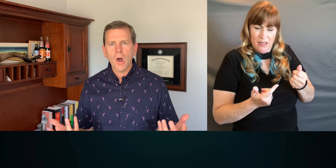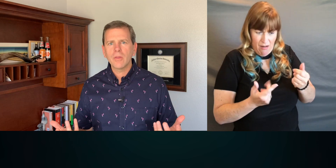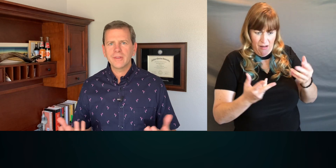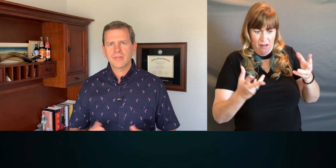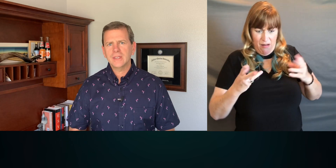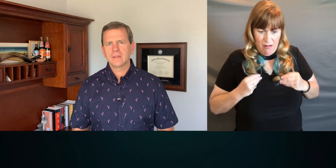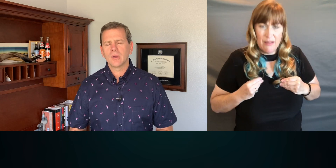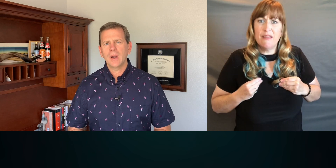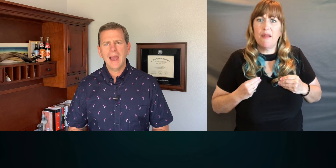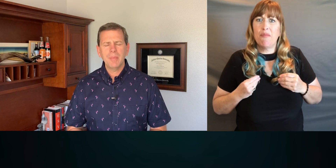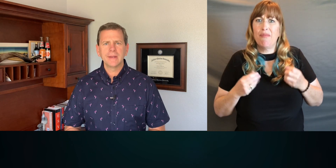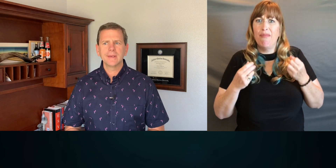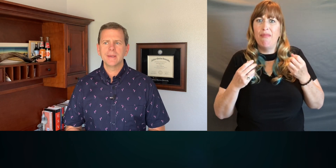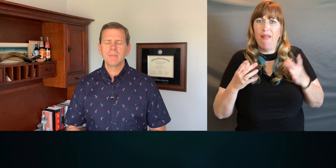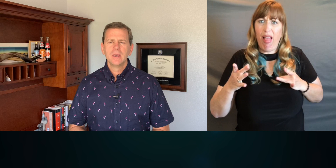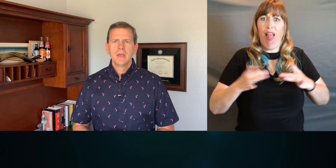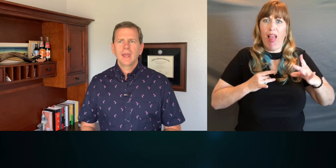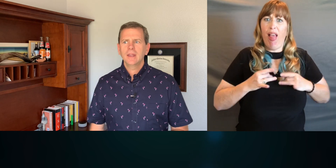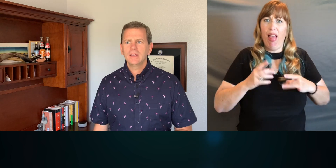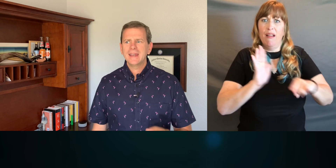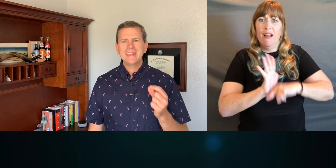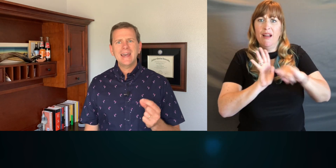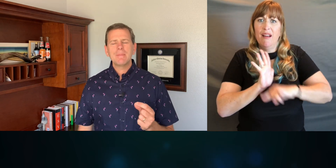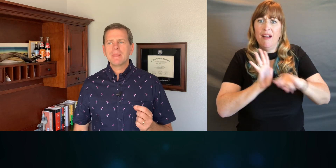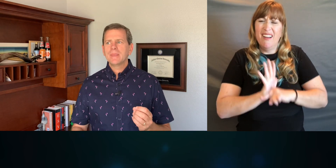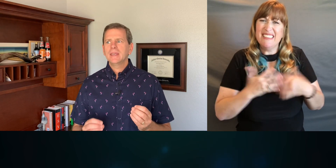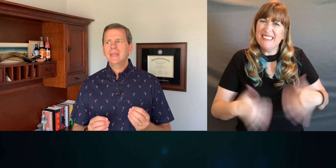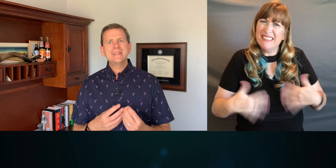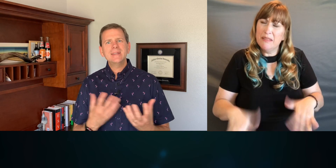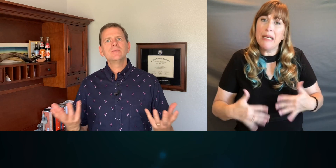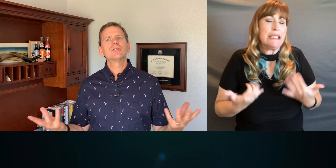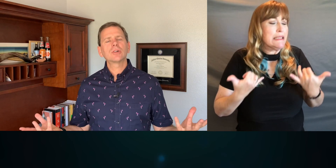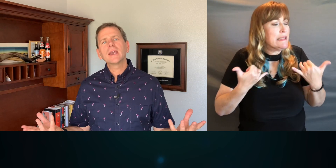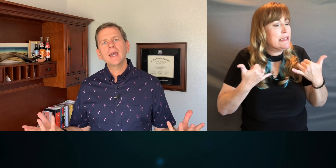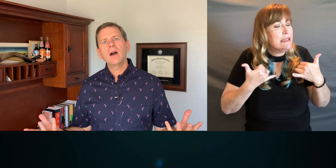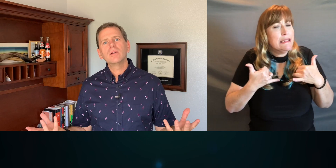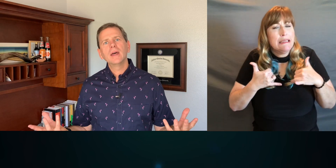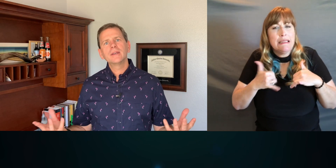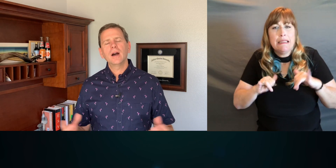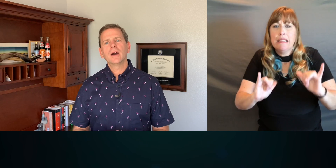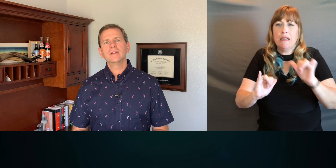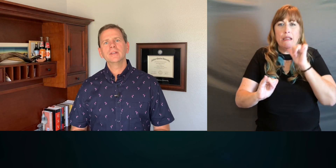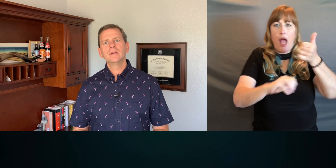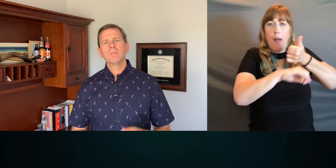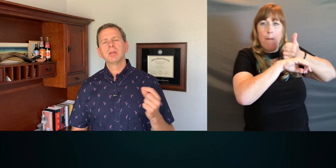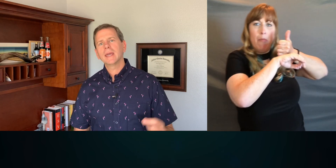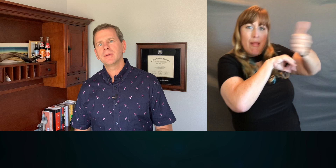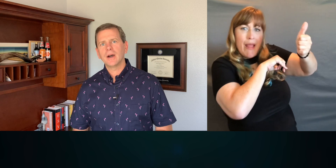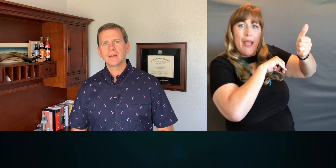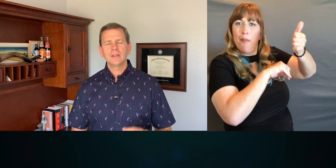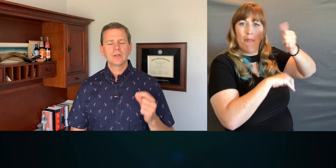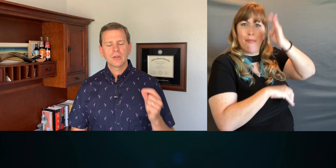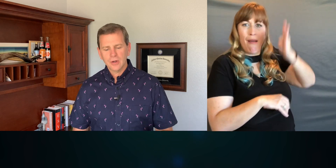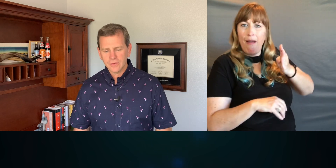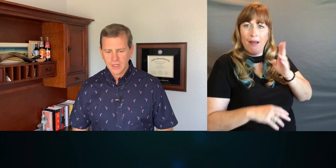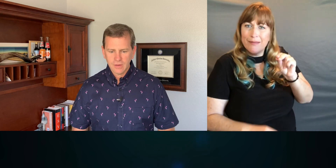absorbed all of these things that were happening to him. And yet, he didn't strike out at God and didn't blame God